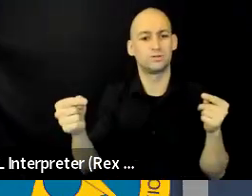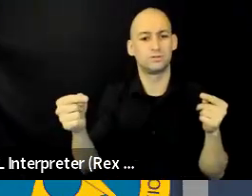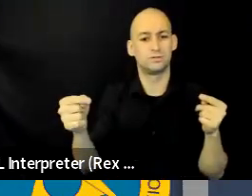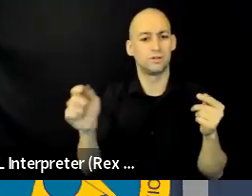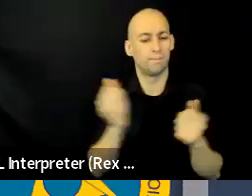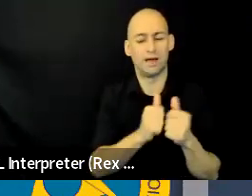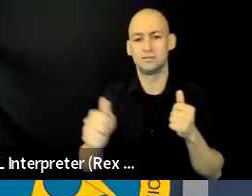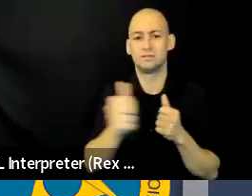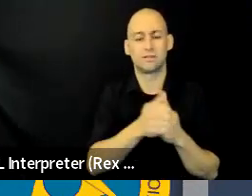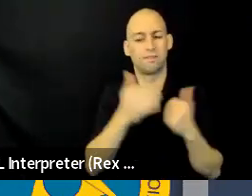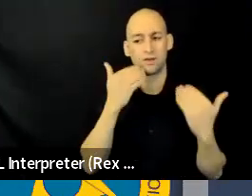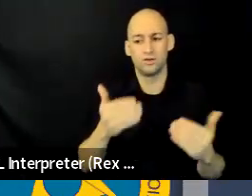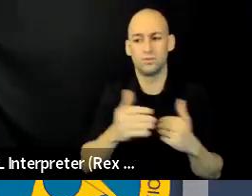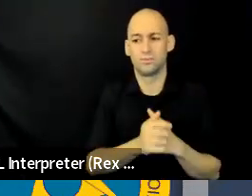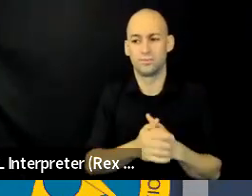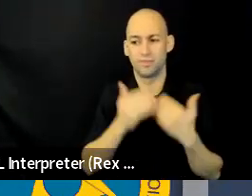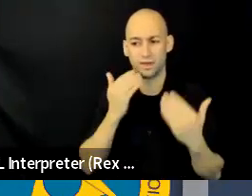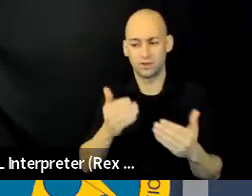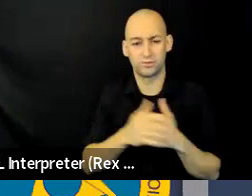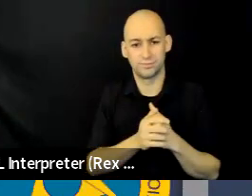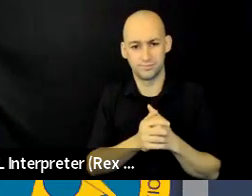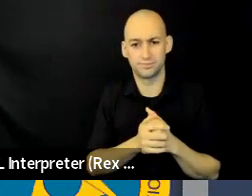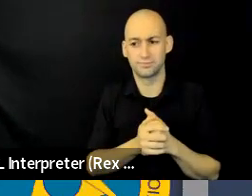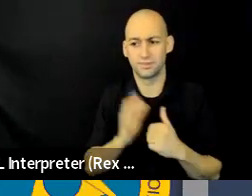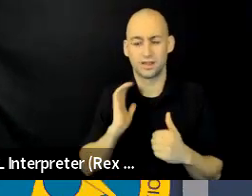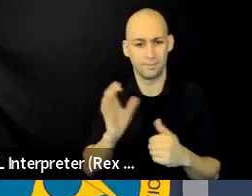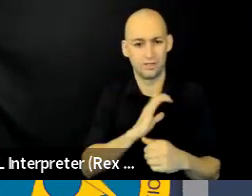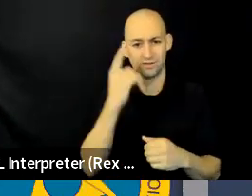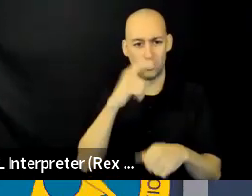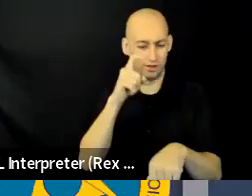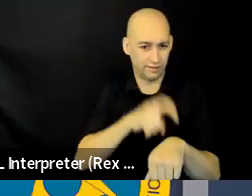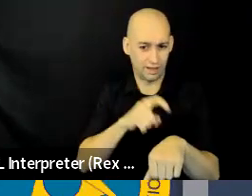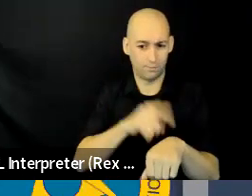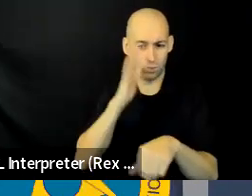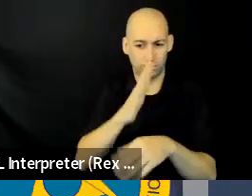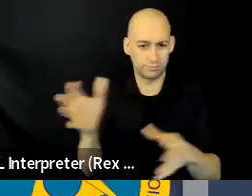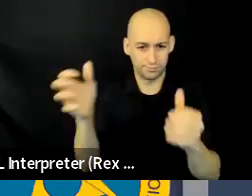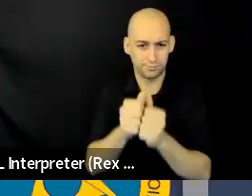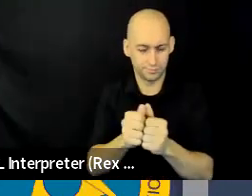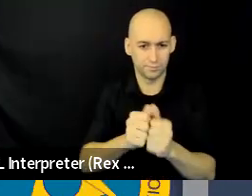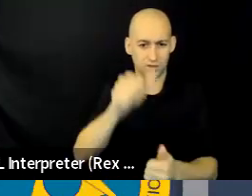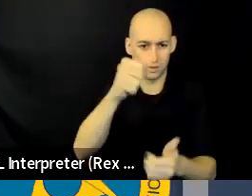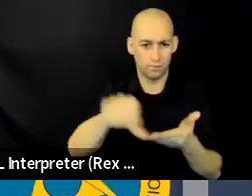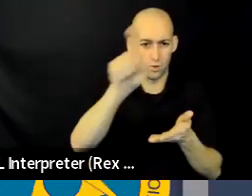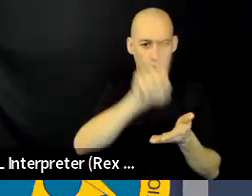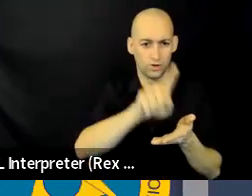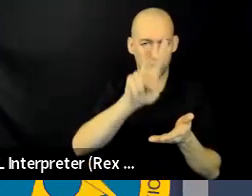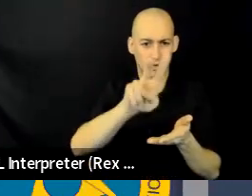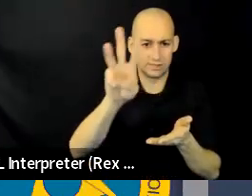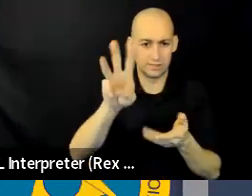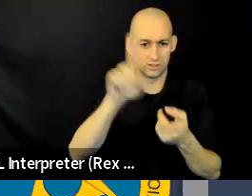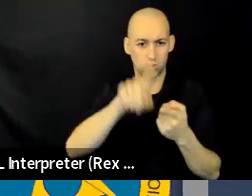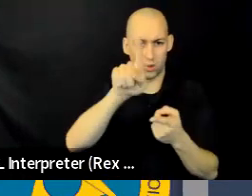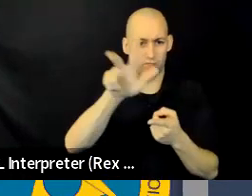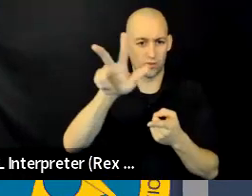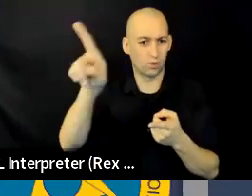that passes. Thank you. Thank you. Thank you. Commissioners, for the sake of time, we'll be taking tabs 126 through